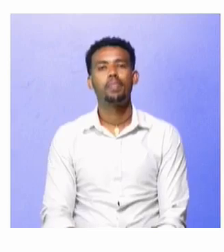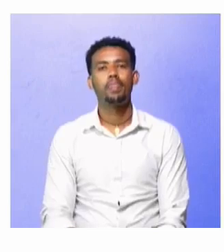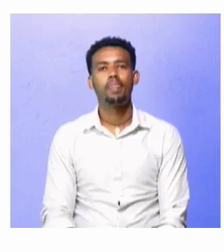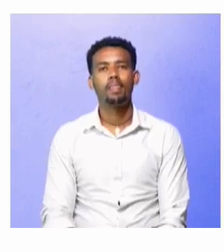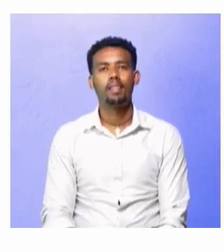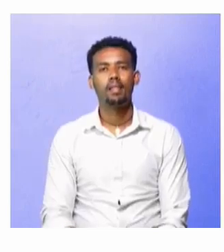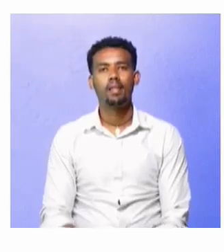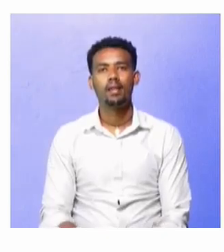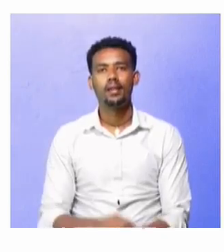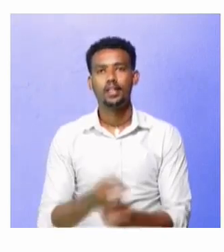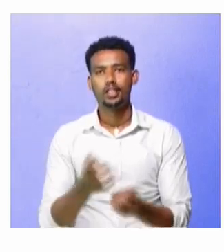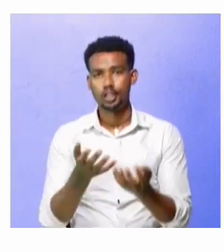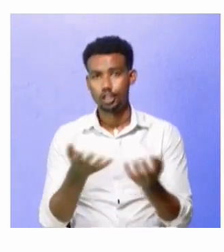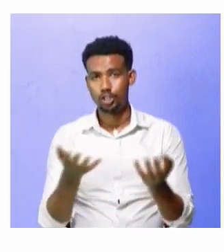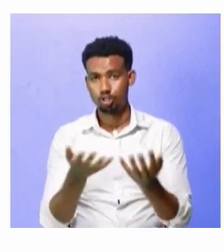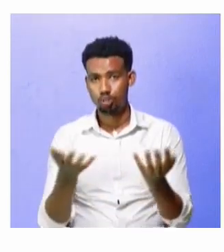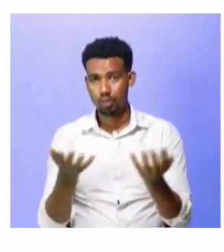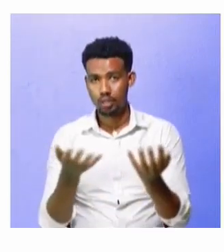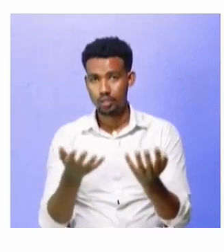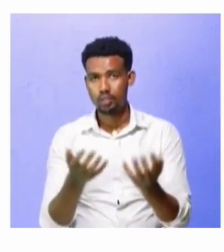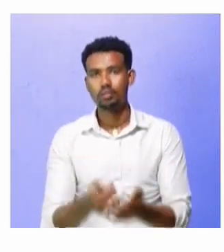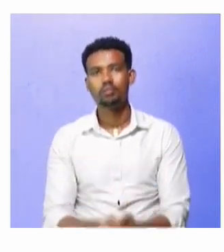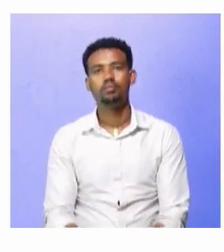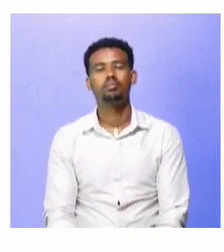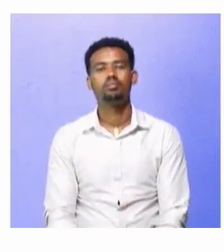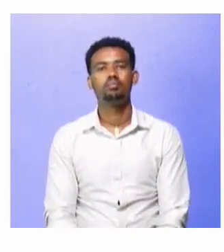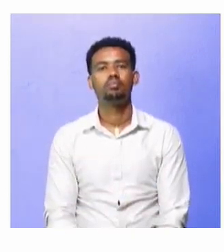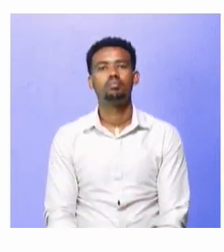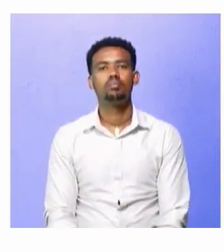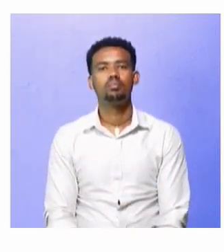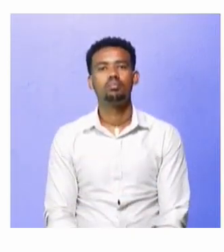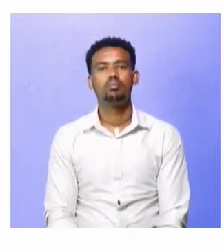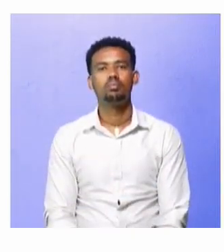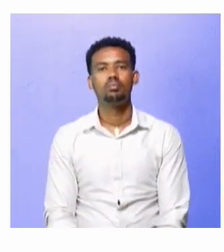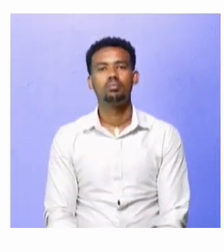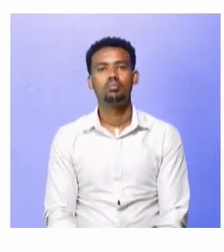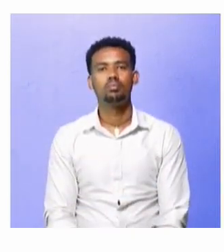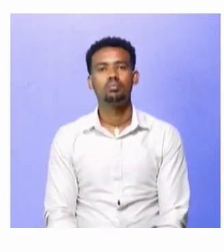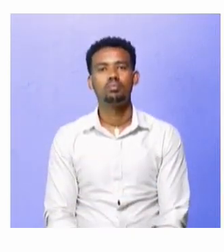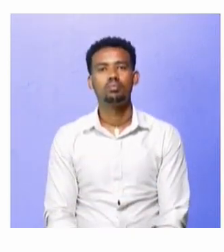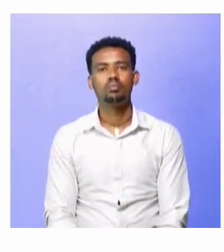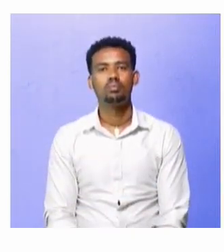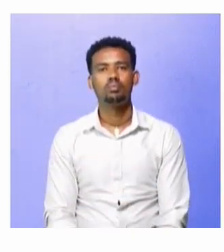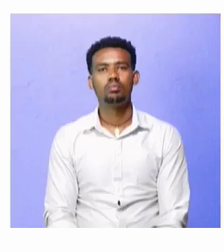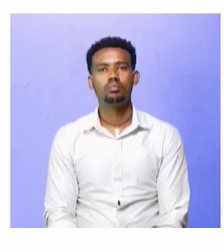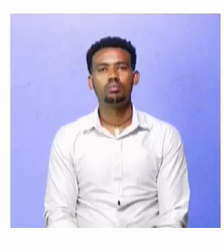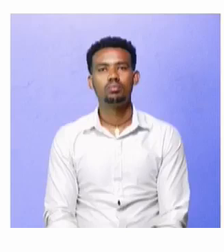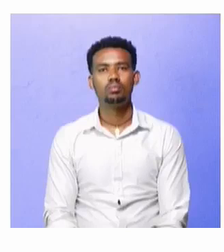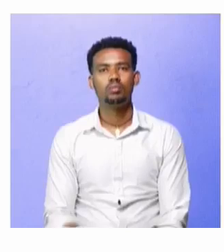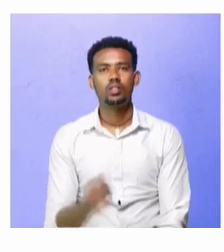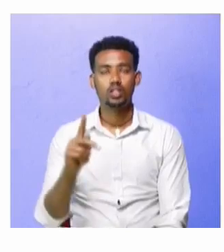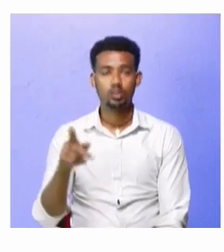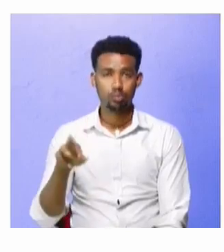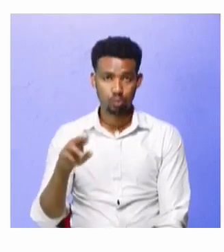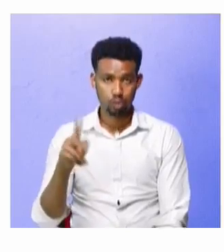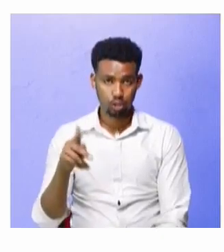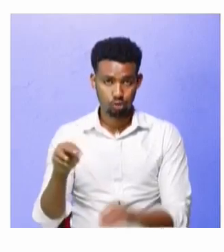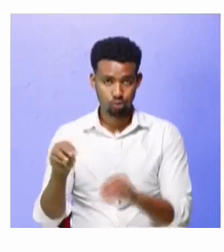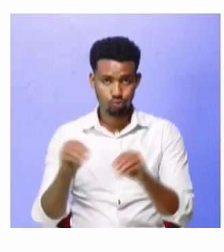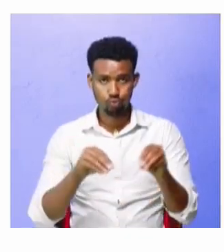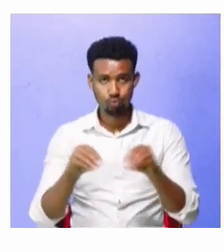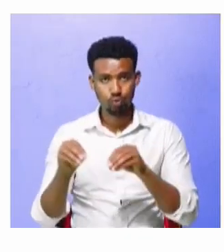instrument? is it preposition of movement?